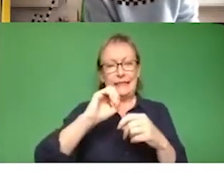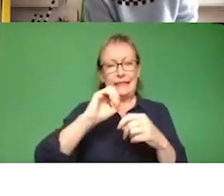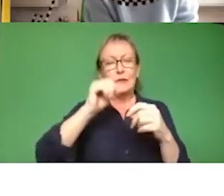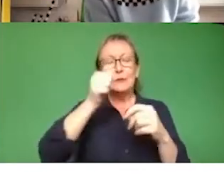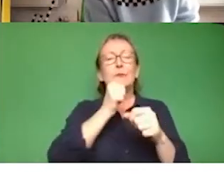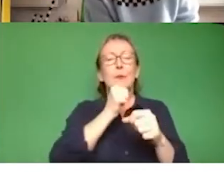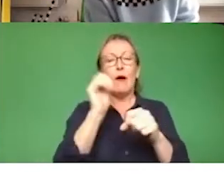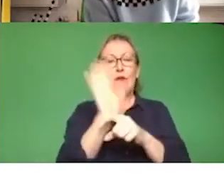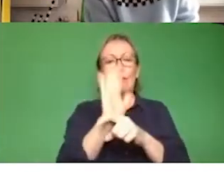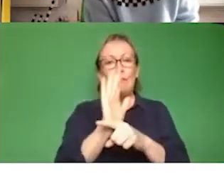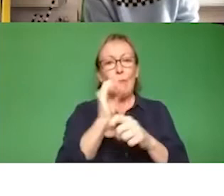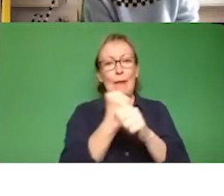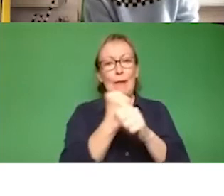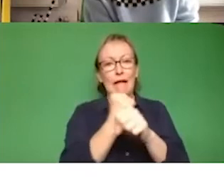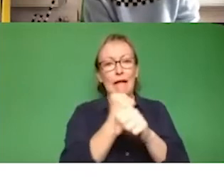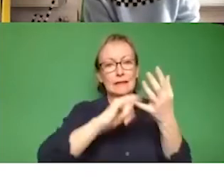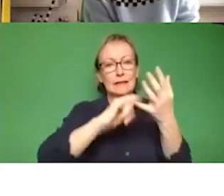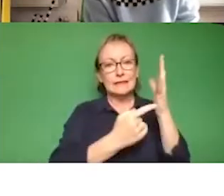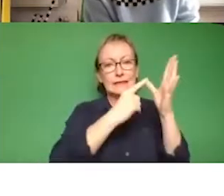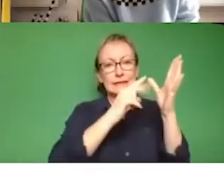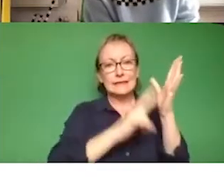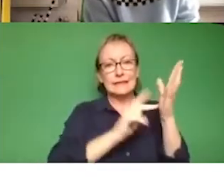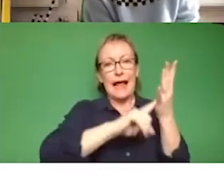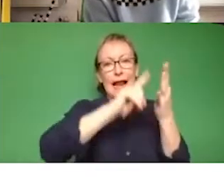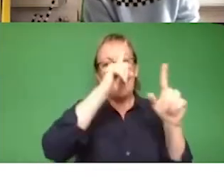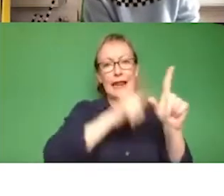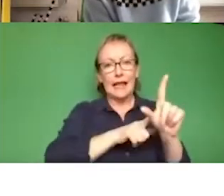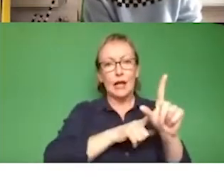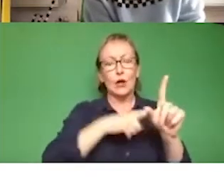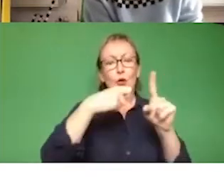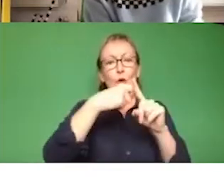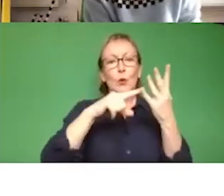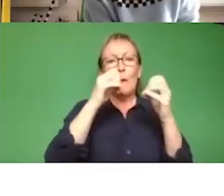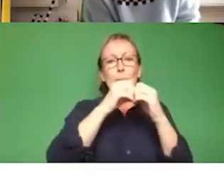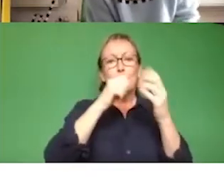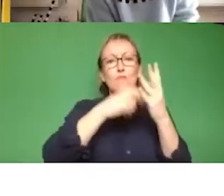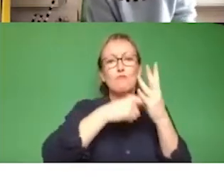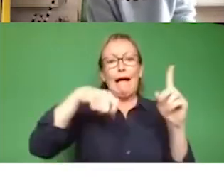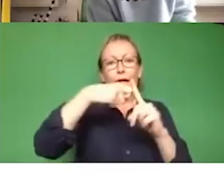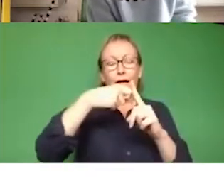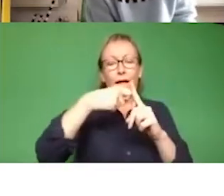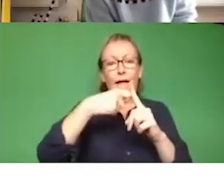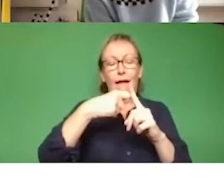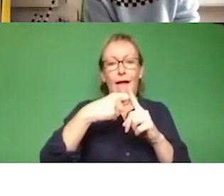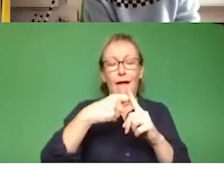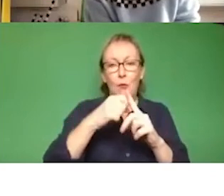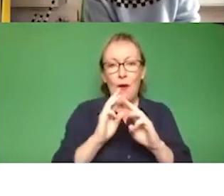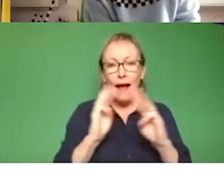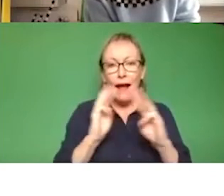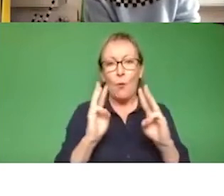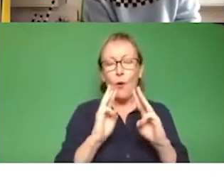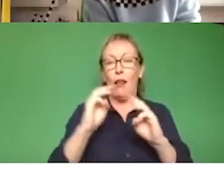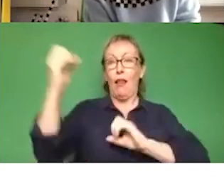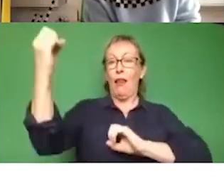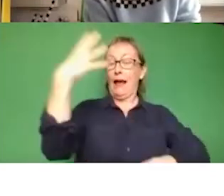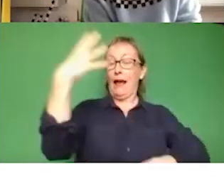Amazing. But we did this shoot with Maeve Marshall, who, like a film set. Yeah, it was amazing. Yeah, and the light was beautiful. Again, Sonia CF took the